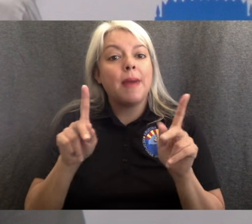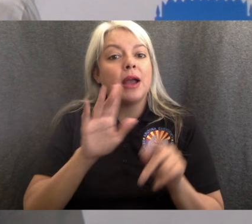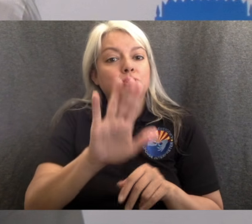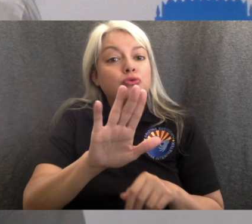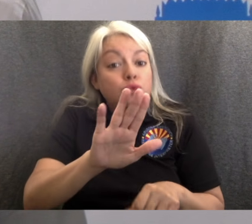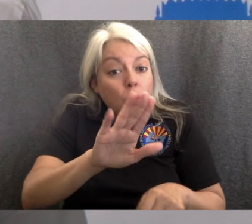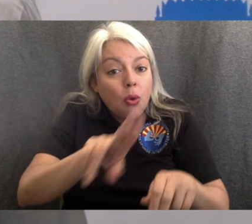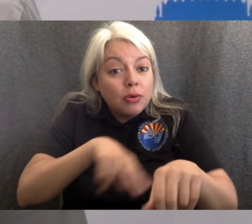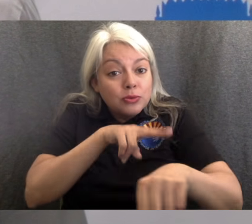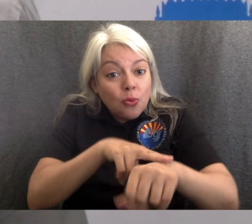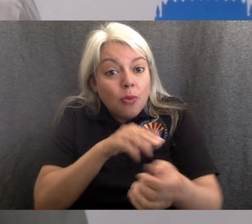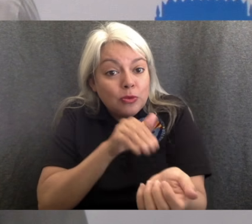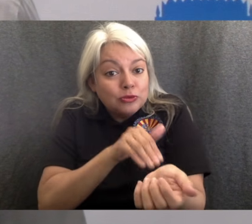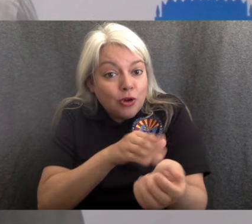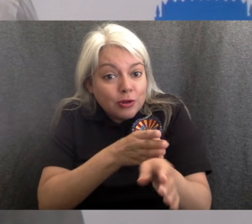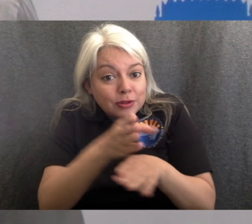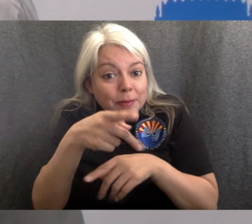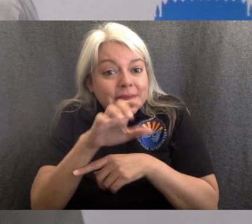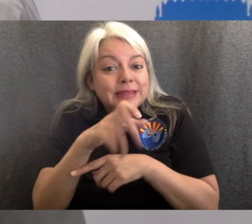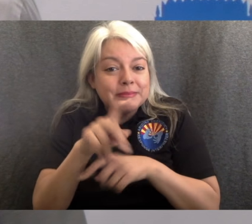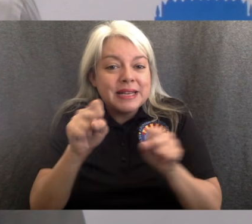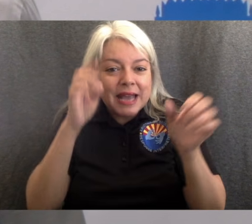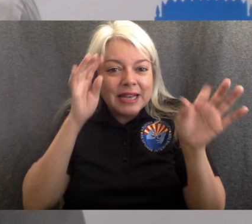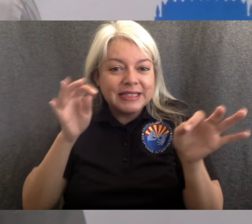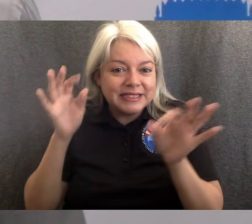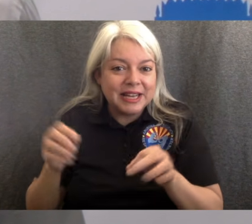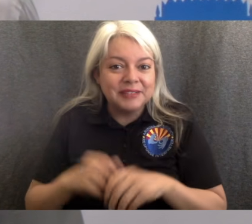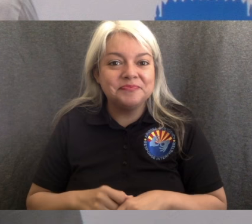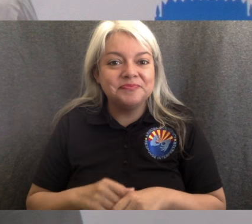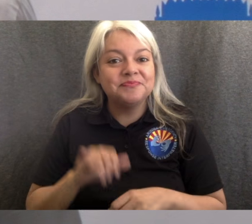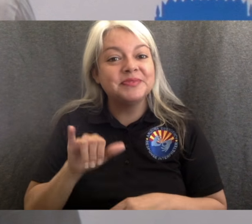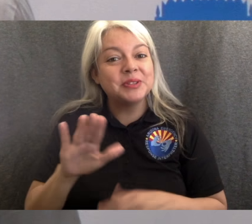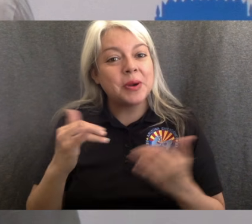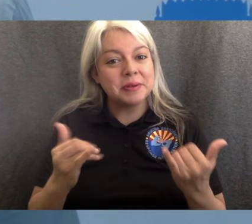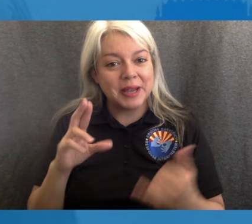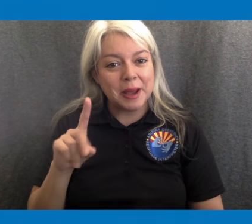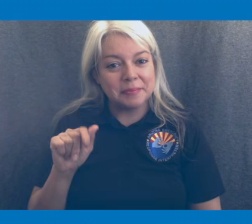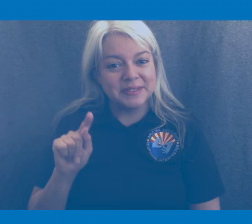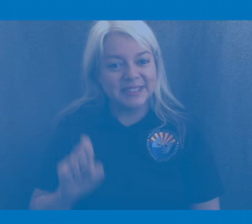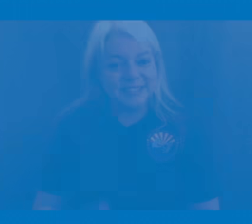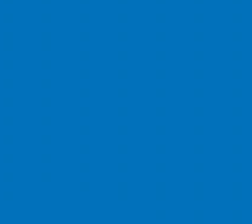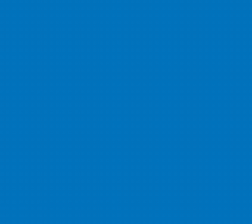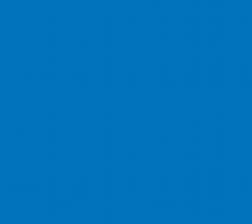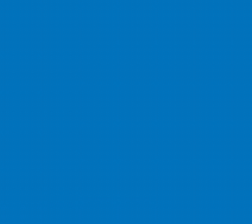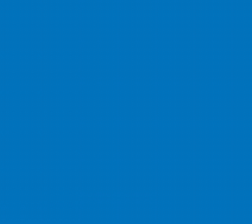can make a decision about you. And this has been your Pima County Public Health Update.